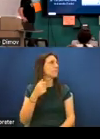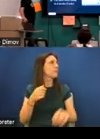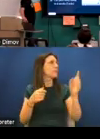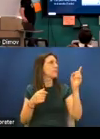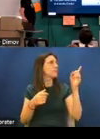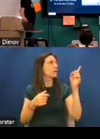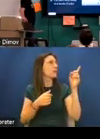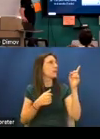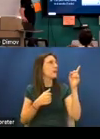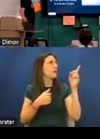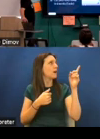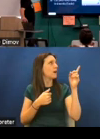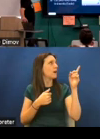I